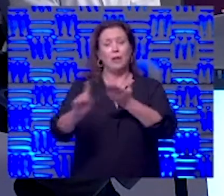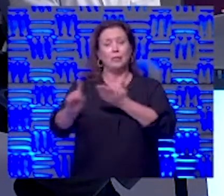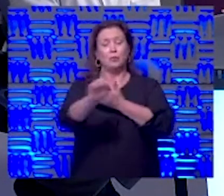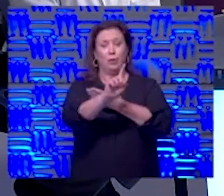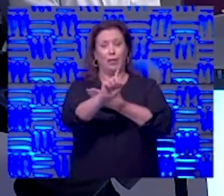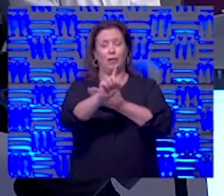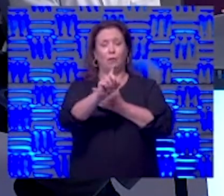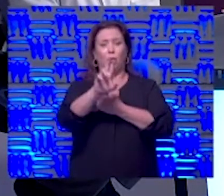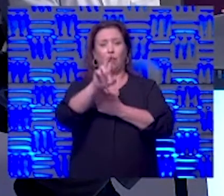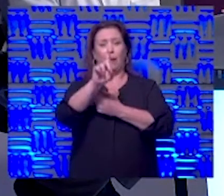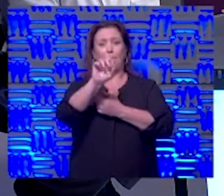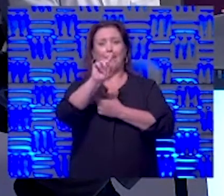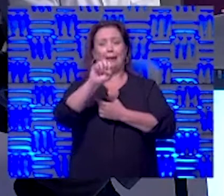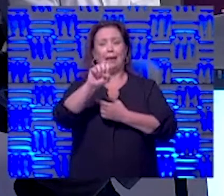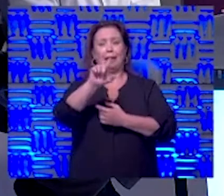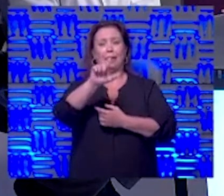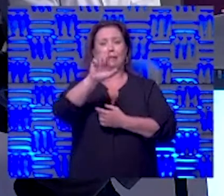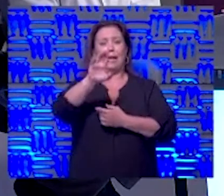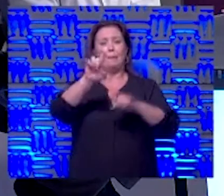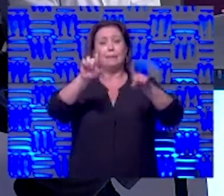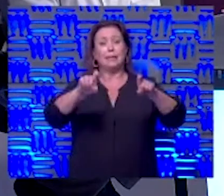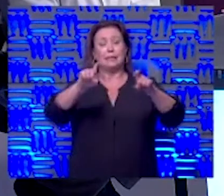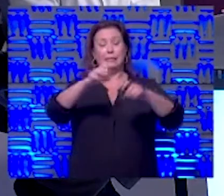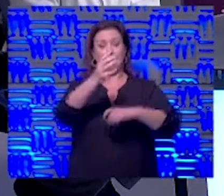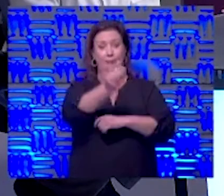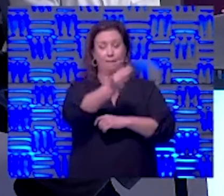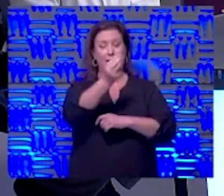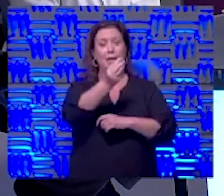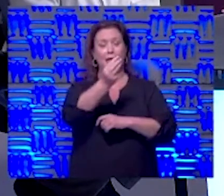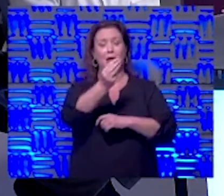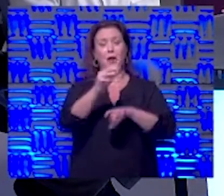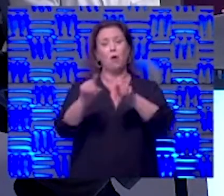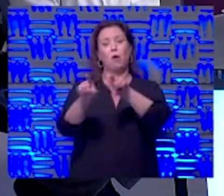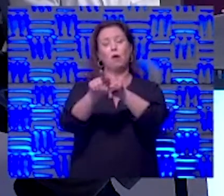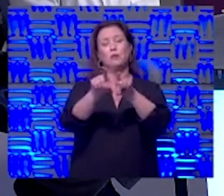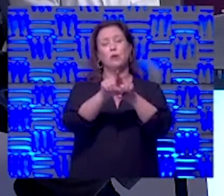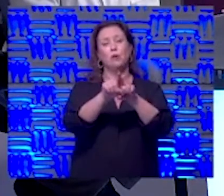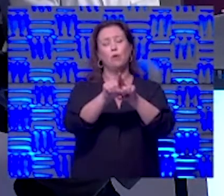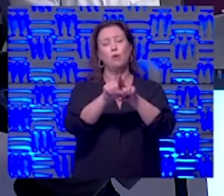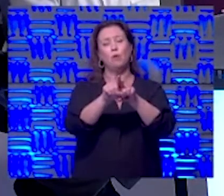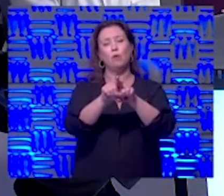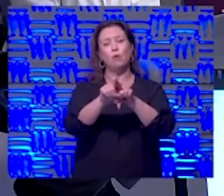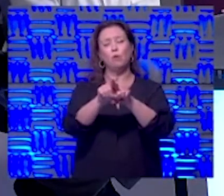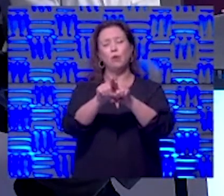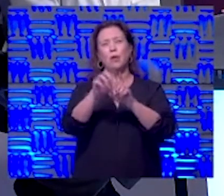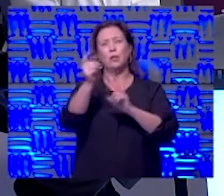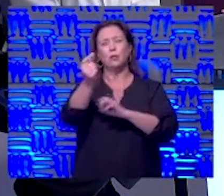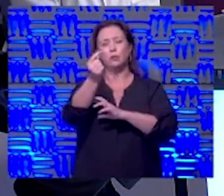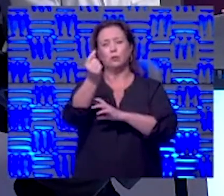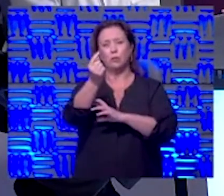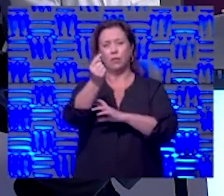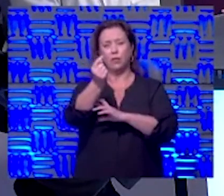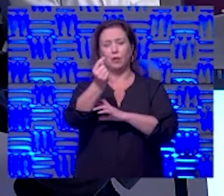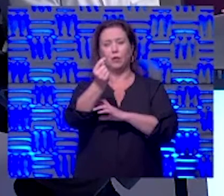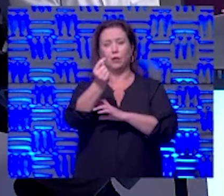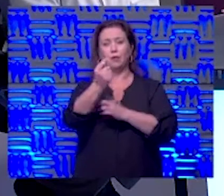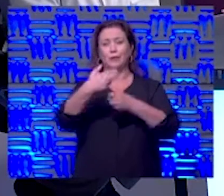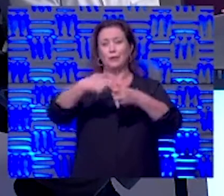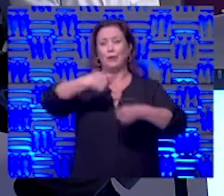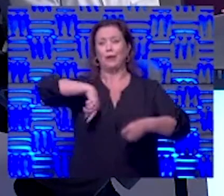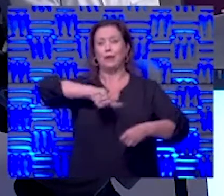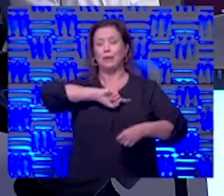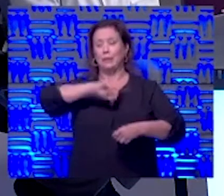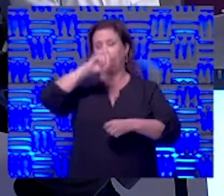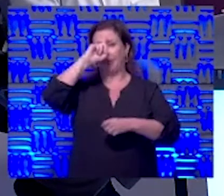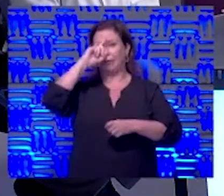peek. We're going to update lab testing. That's on Monday. We're also going to, on Tuesday, you're going to want to be with us